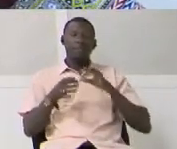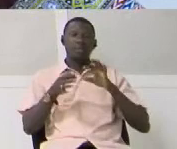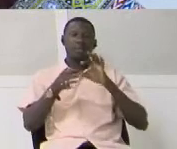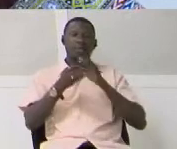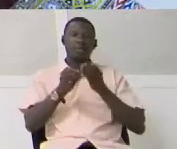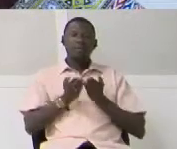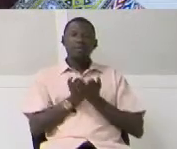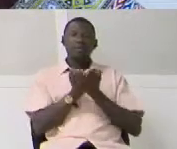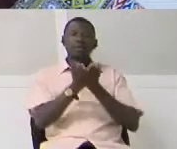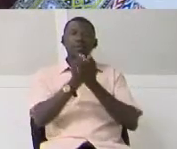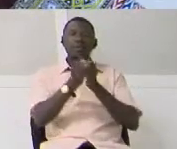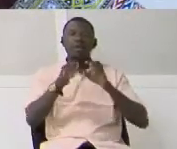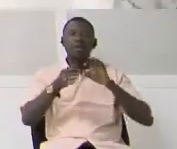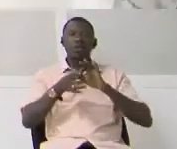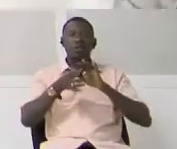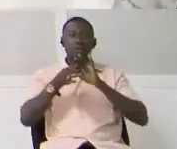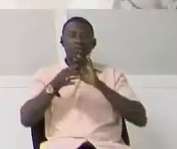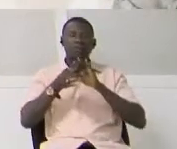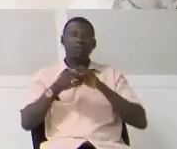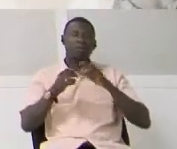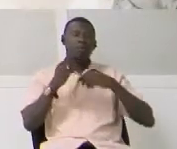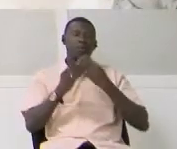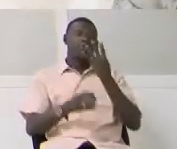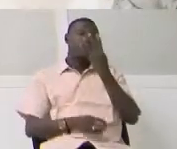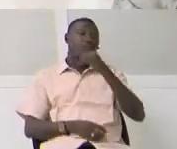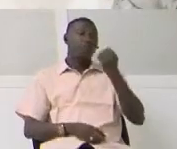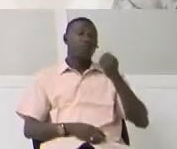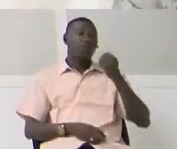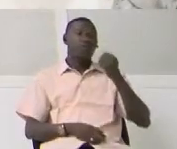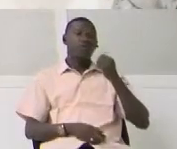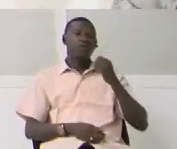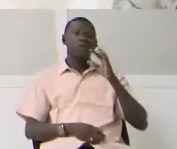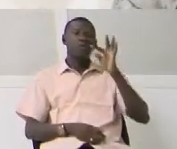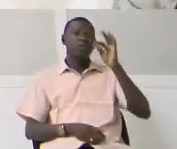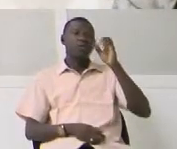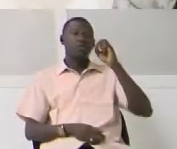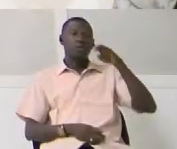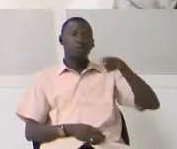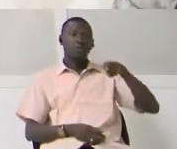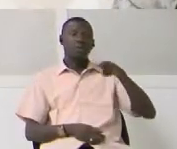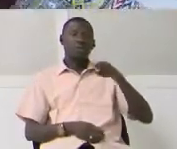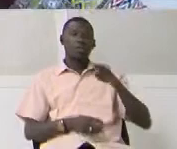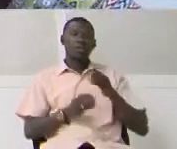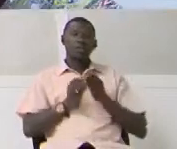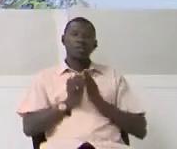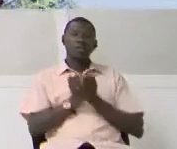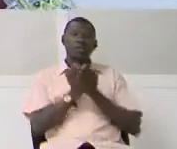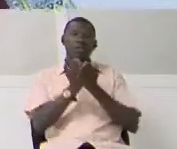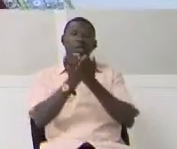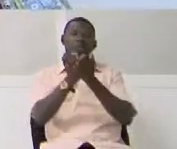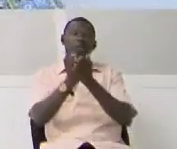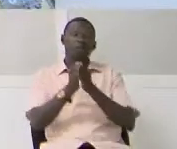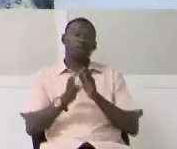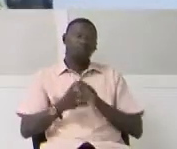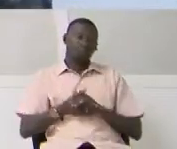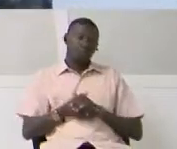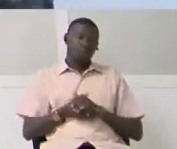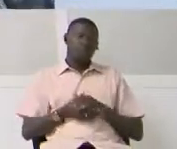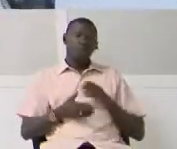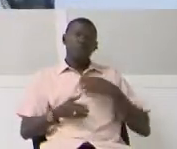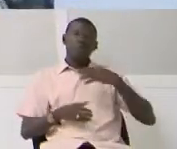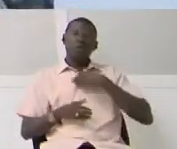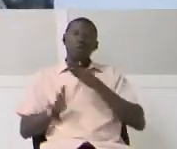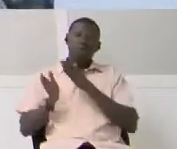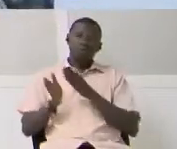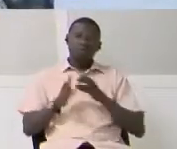400 ton cargo. It was a 400 ton cargo ship. And you understand river transport. Pull them the Basse. We